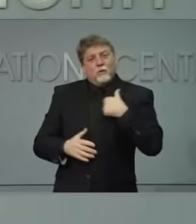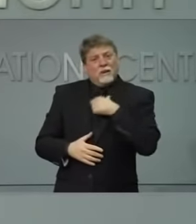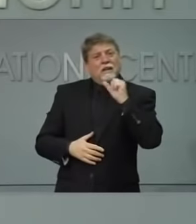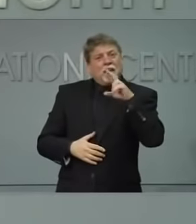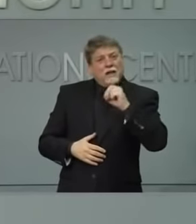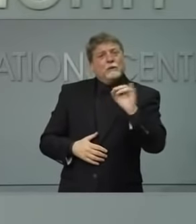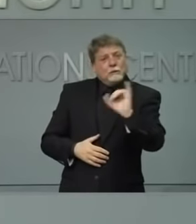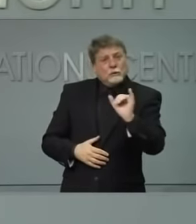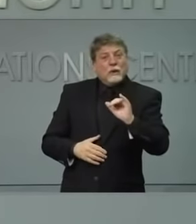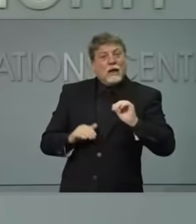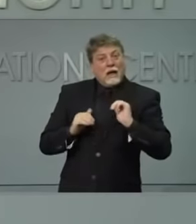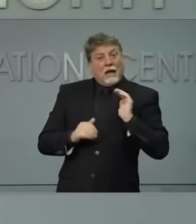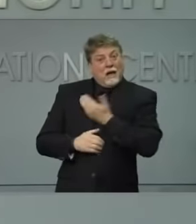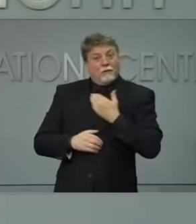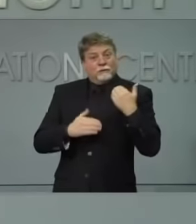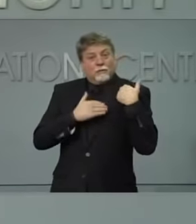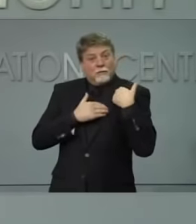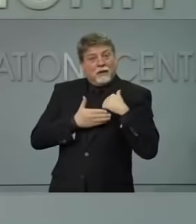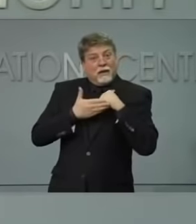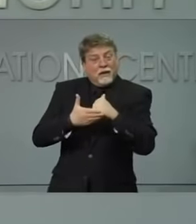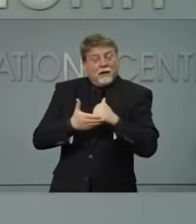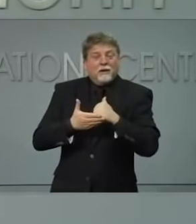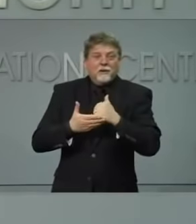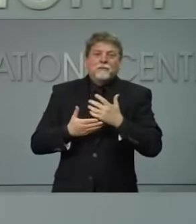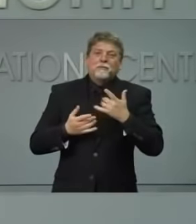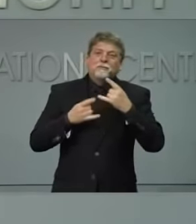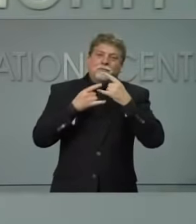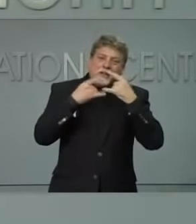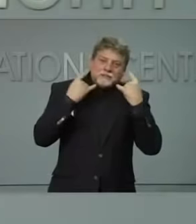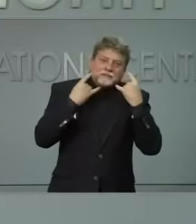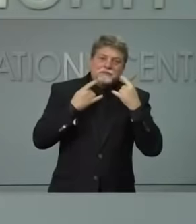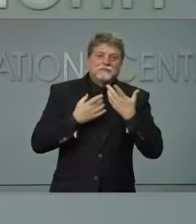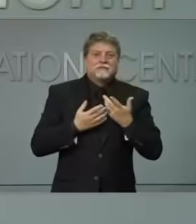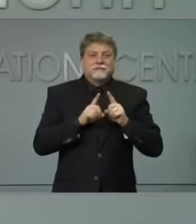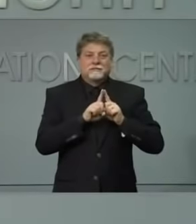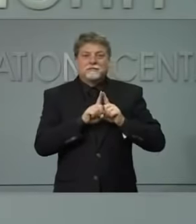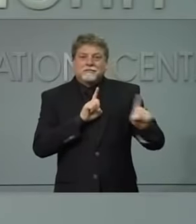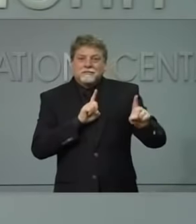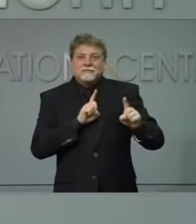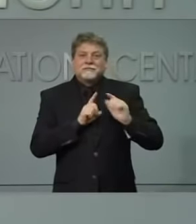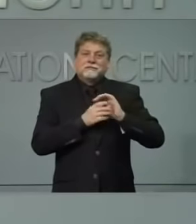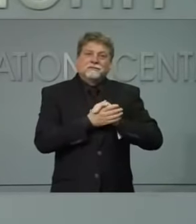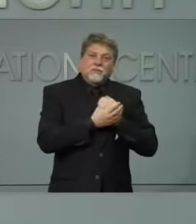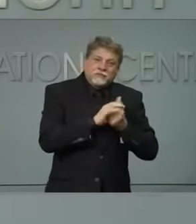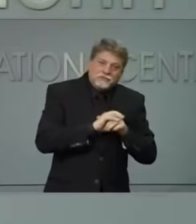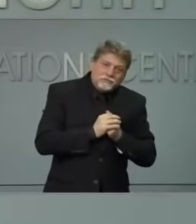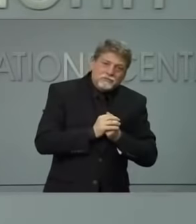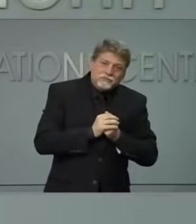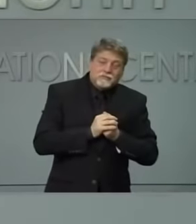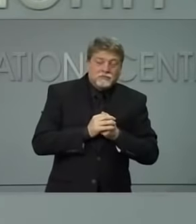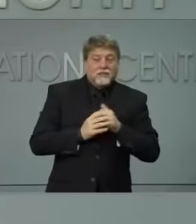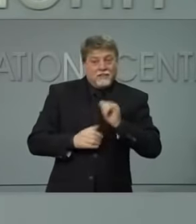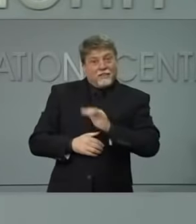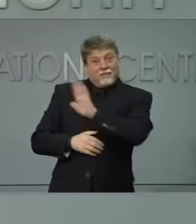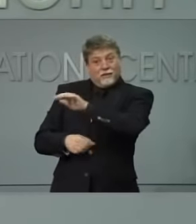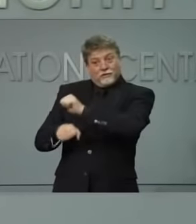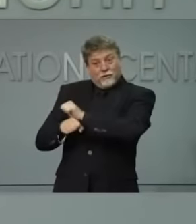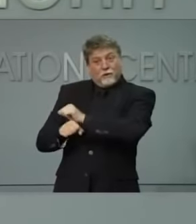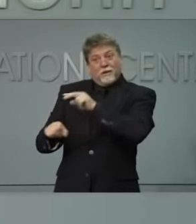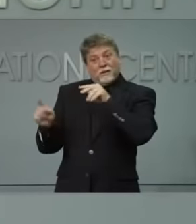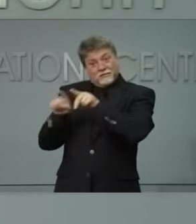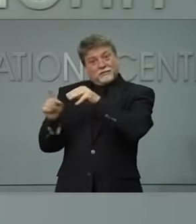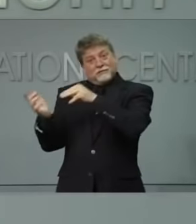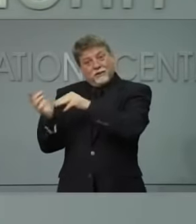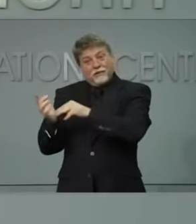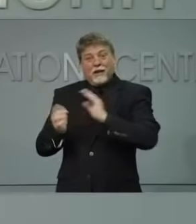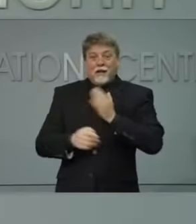part so we can reduce their burden. When this pandemic came to North Carolina in March, I